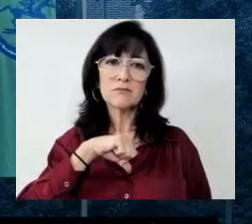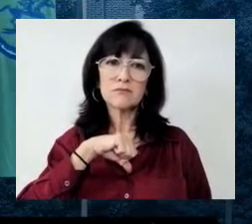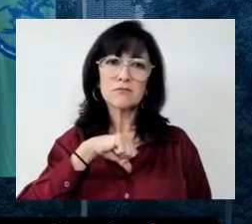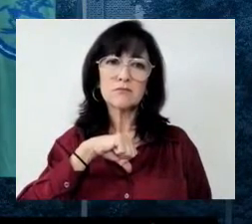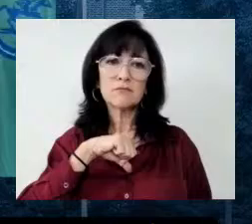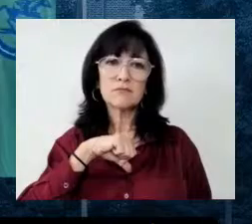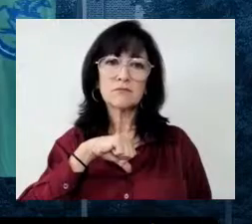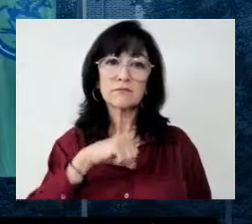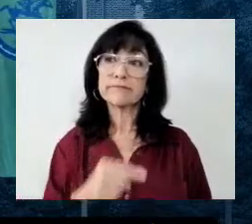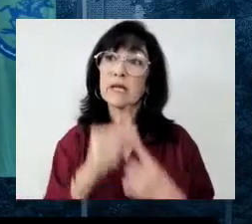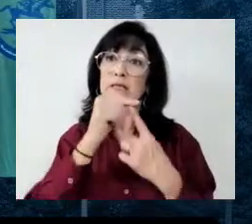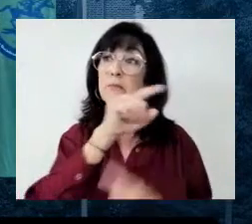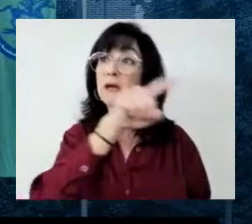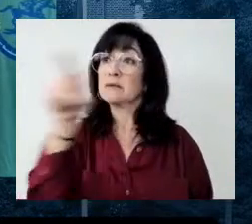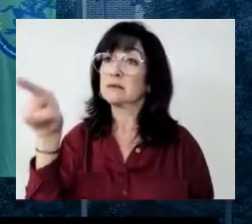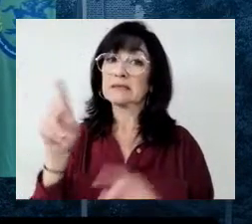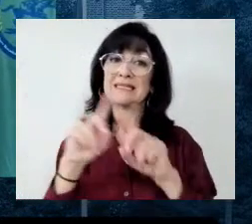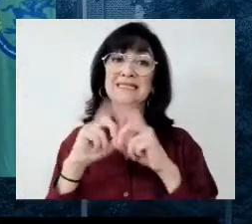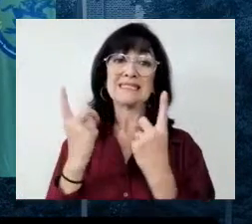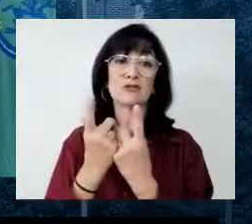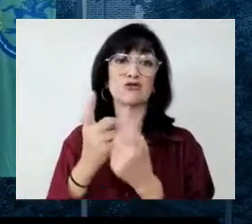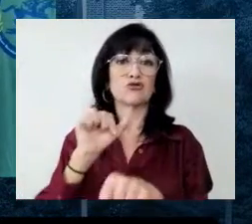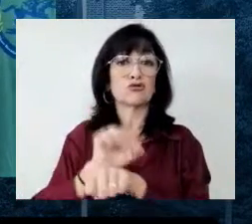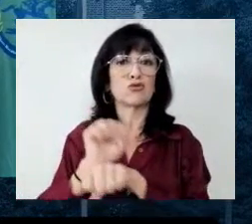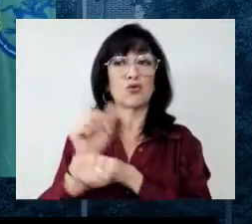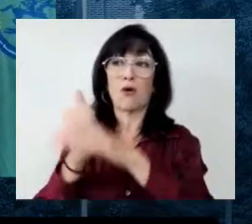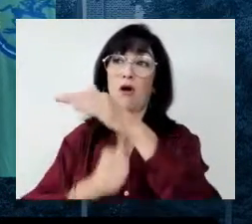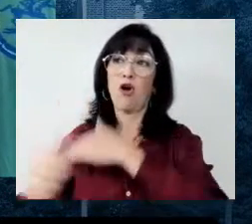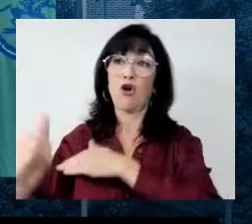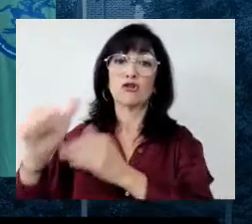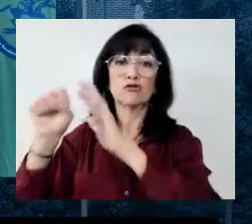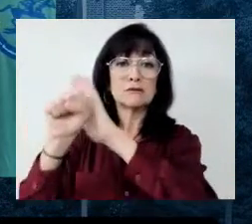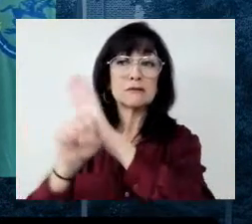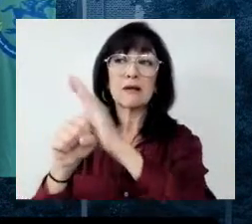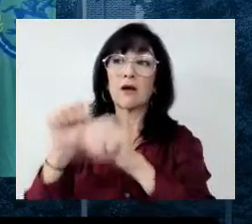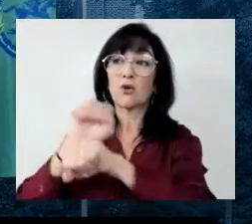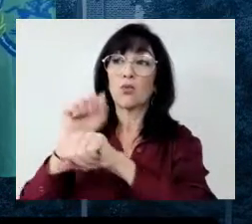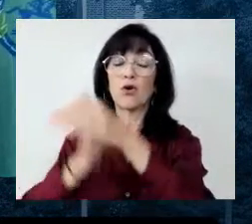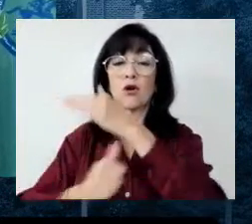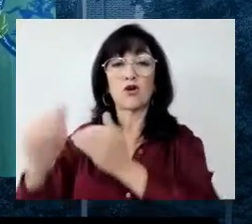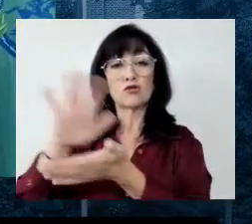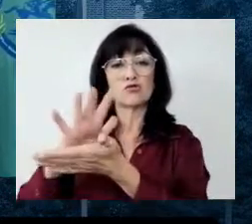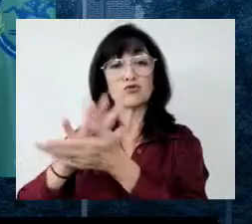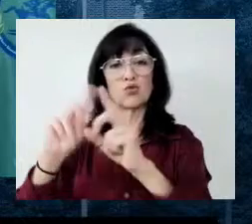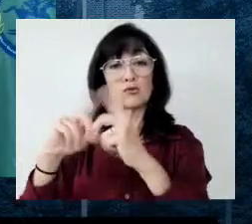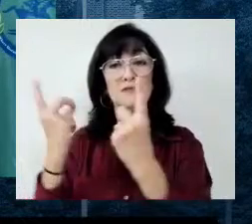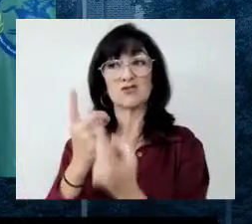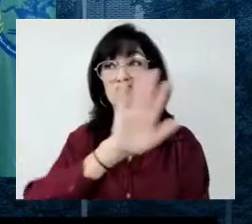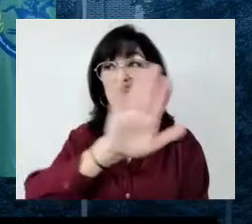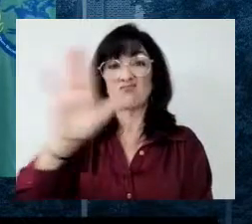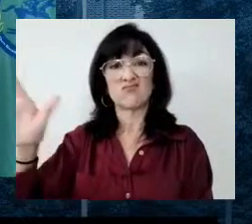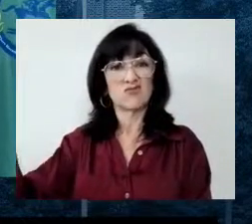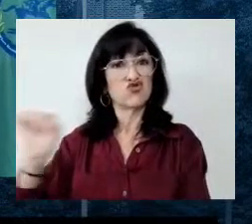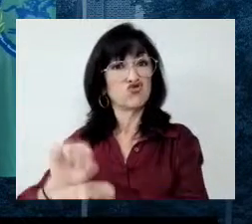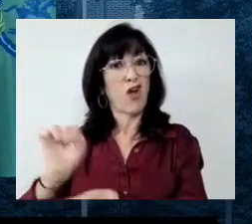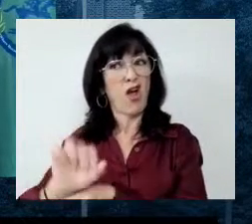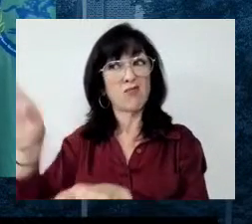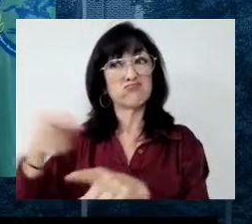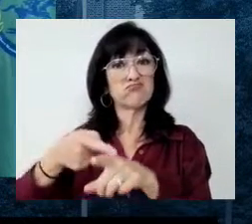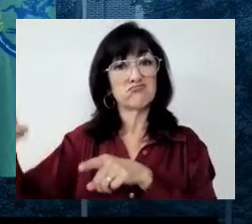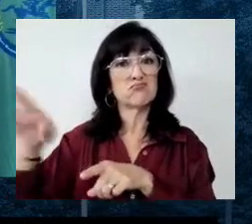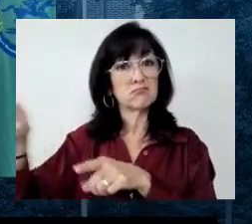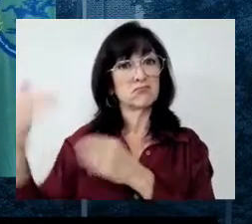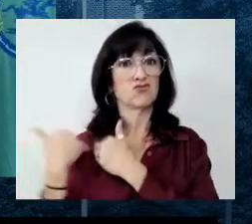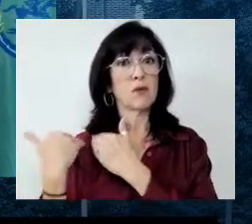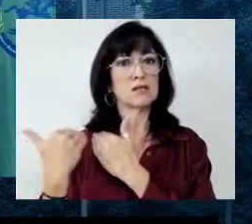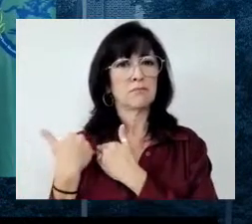district employees whose responsibility is to keep the school buildings clean, in those buildings. Because what happens in those buildings,